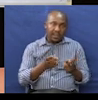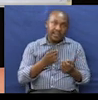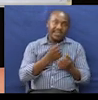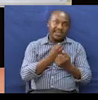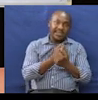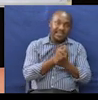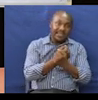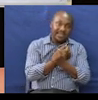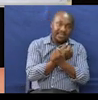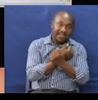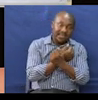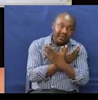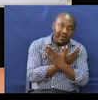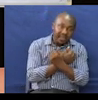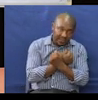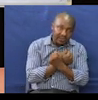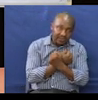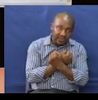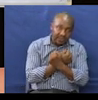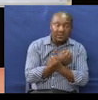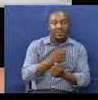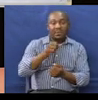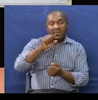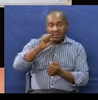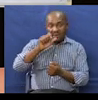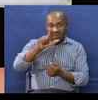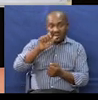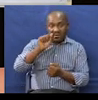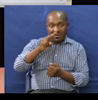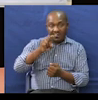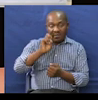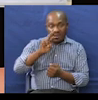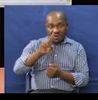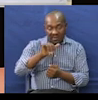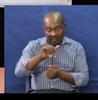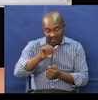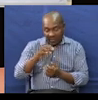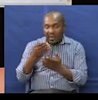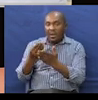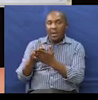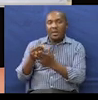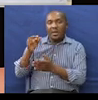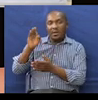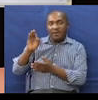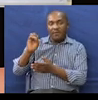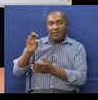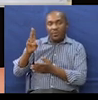feudalism as well. And to mention some few characteristics of